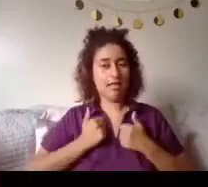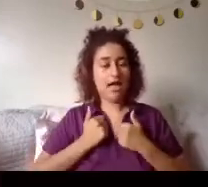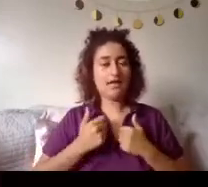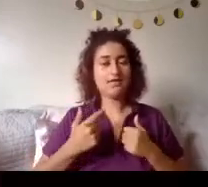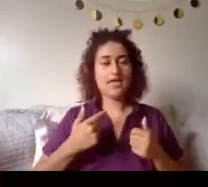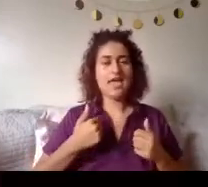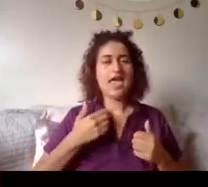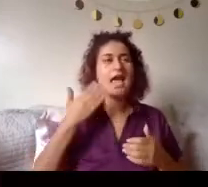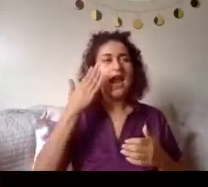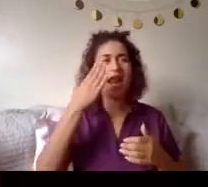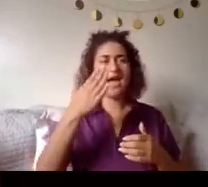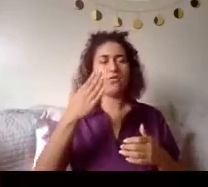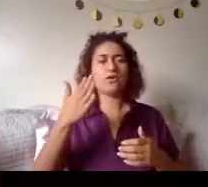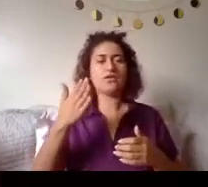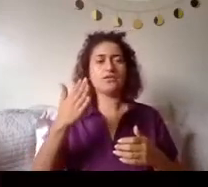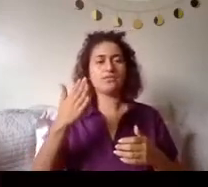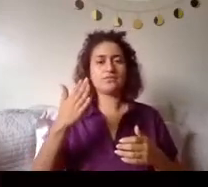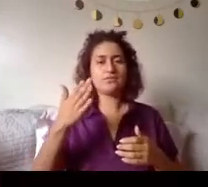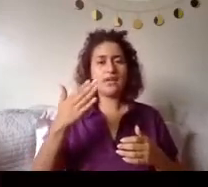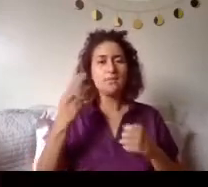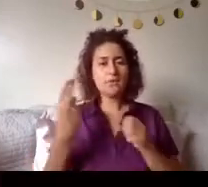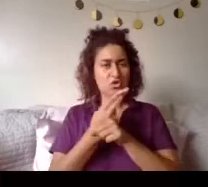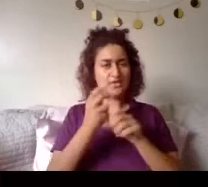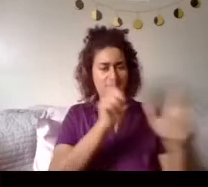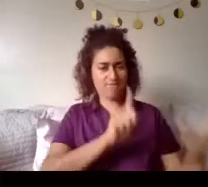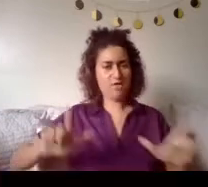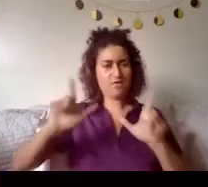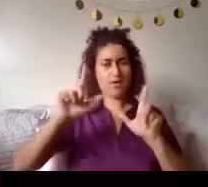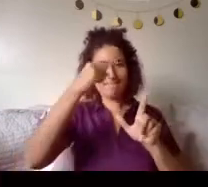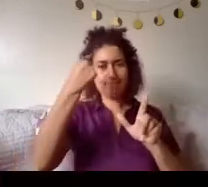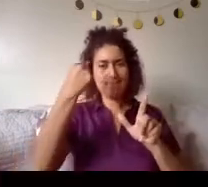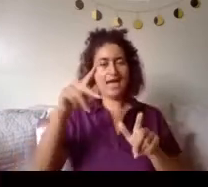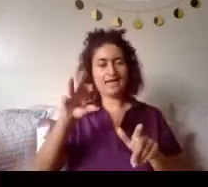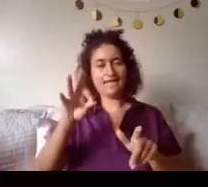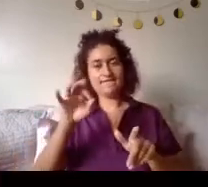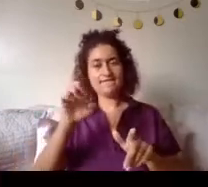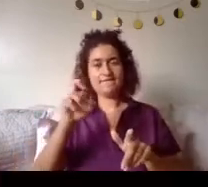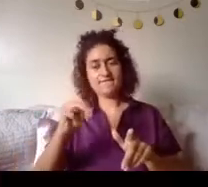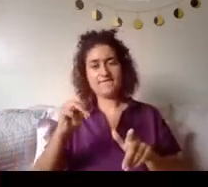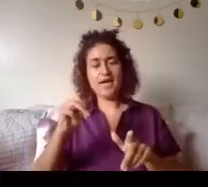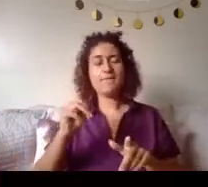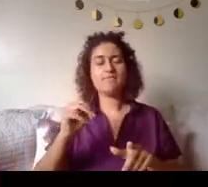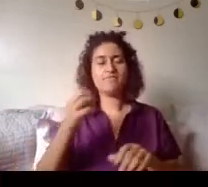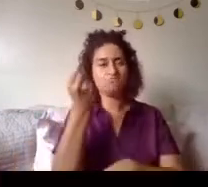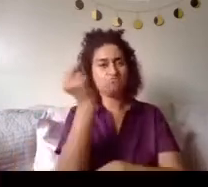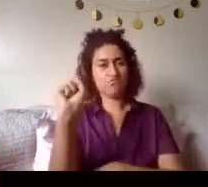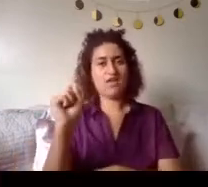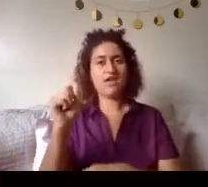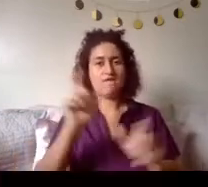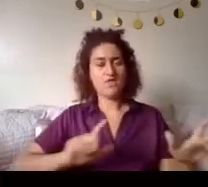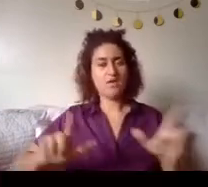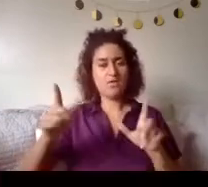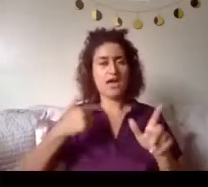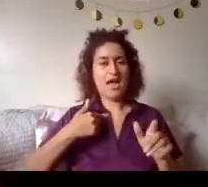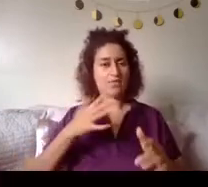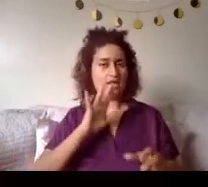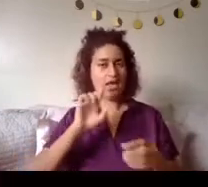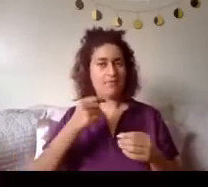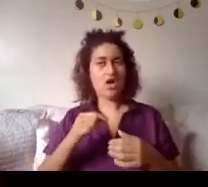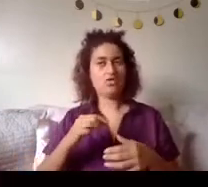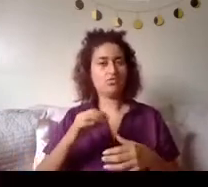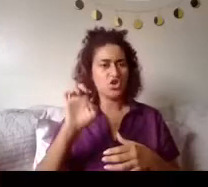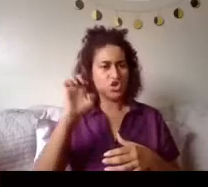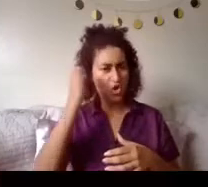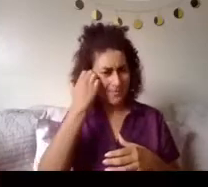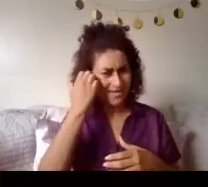Black abolitionist feminist framework. I will draw on current debates and accounts on policing in European context, especially